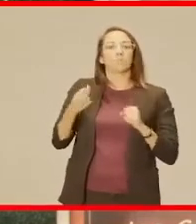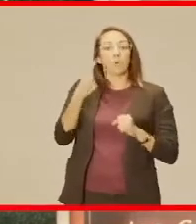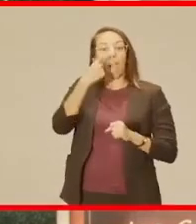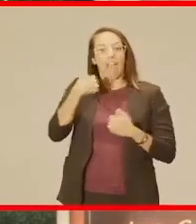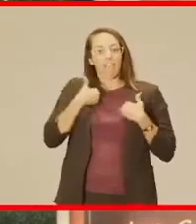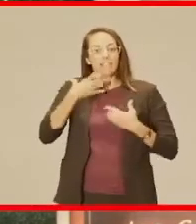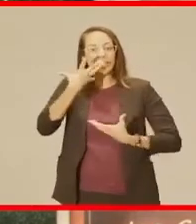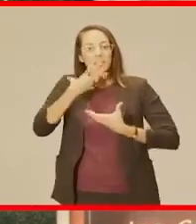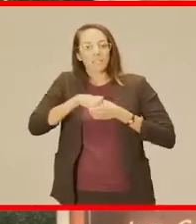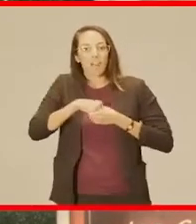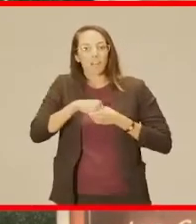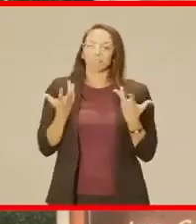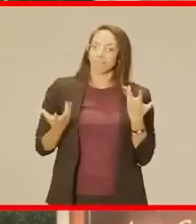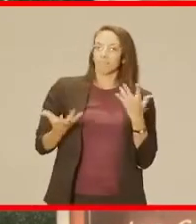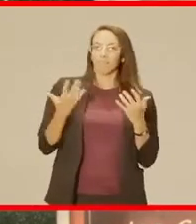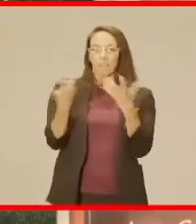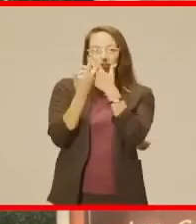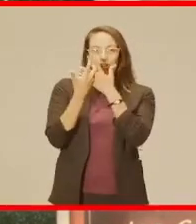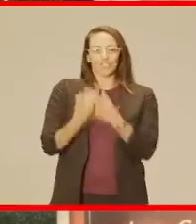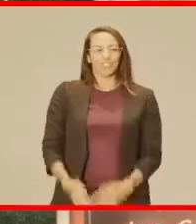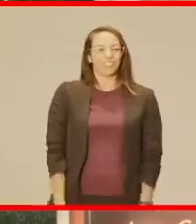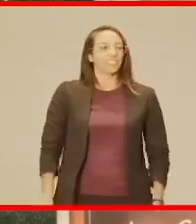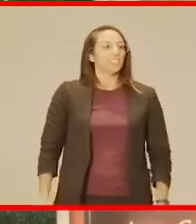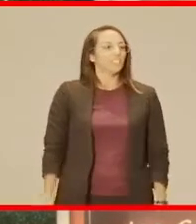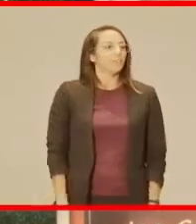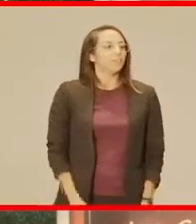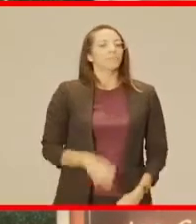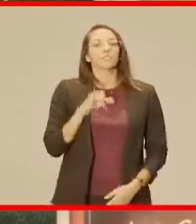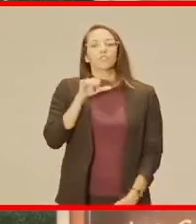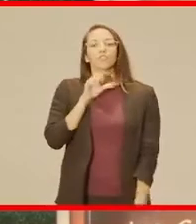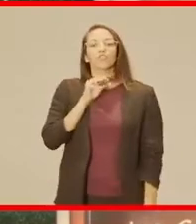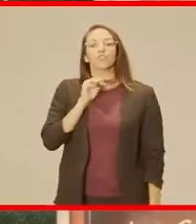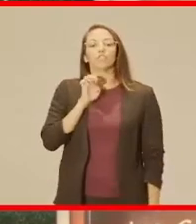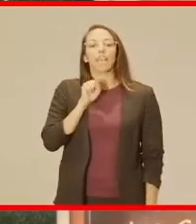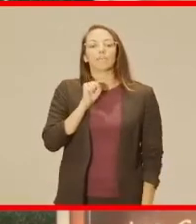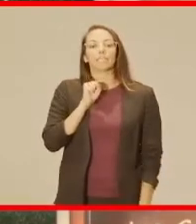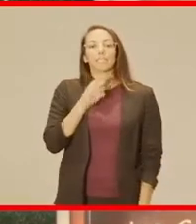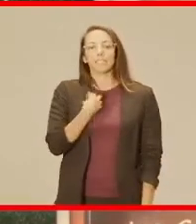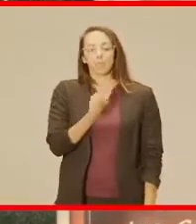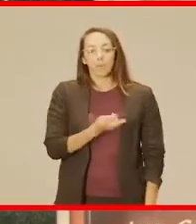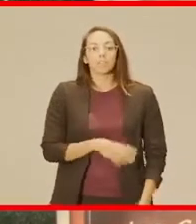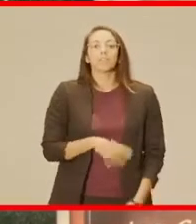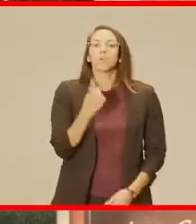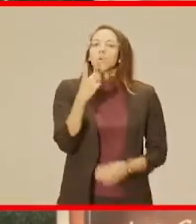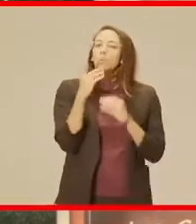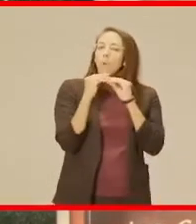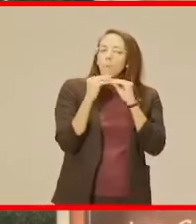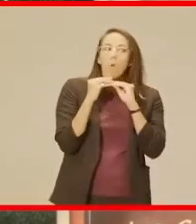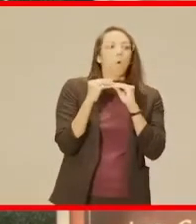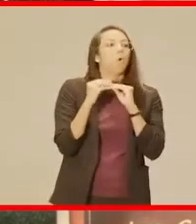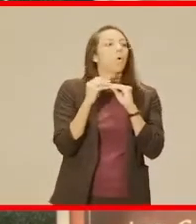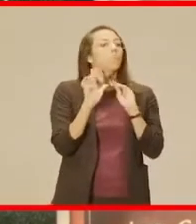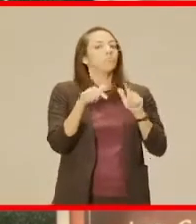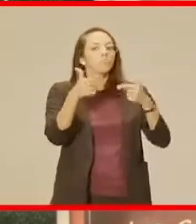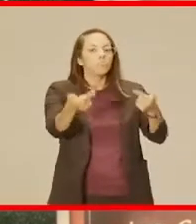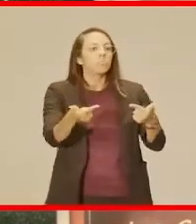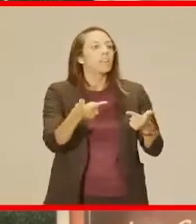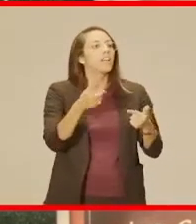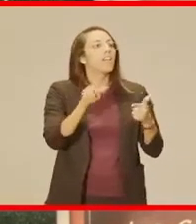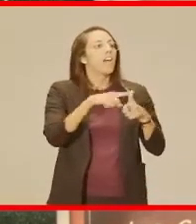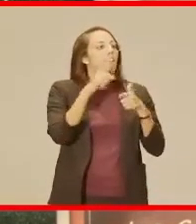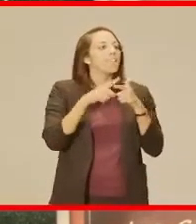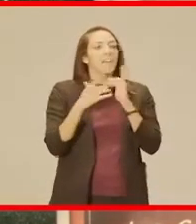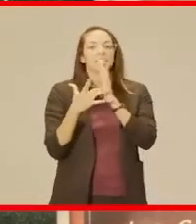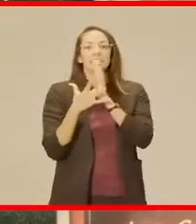Well, I think we have time for one more, and then it'll be time, and then that'll give the tech team a little time to transition to the live